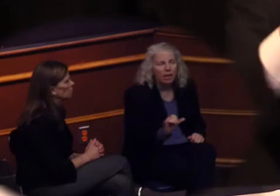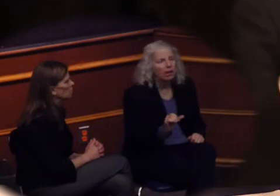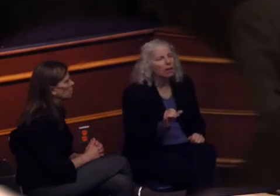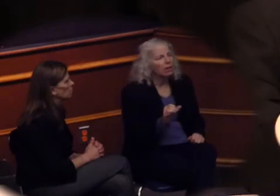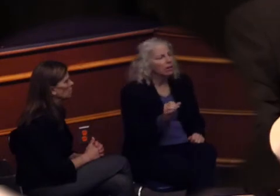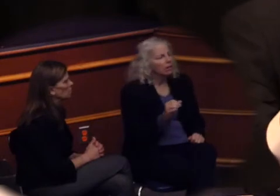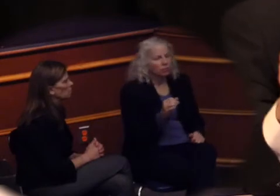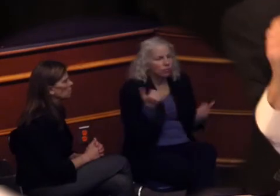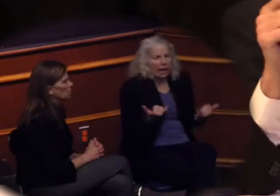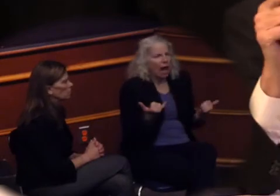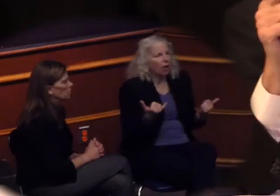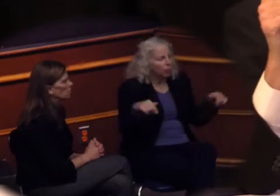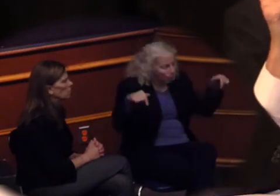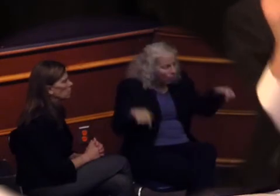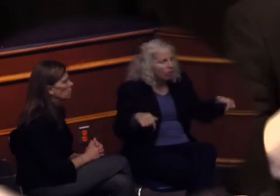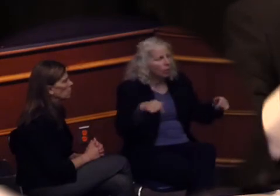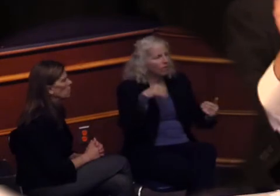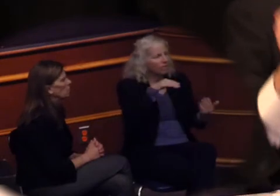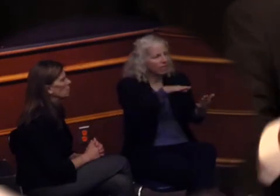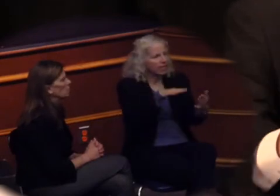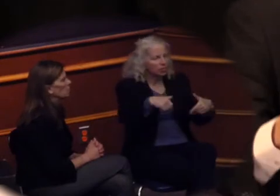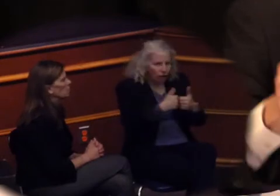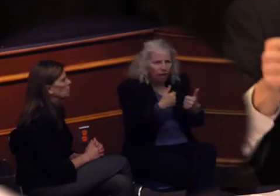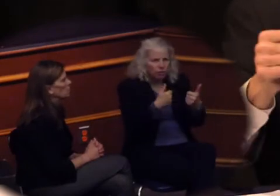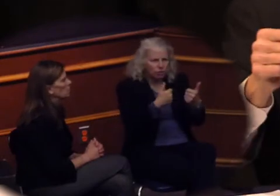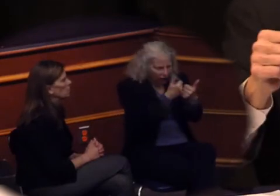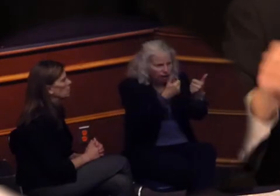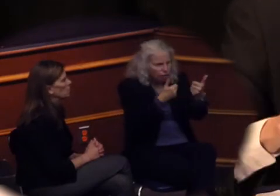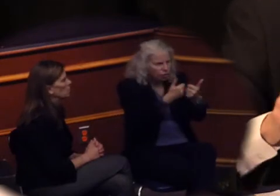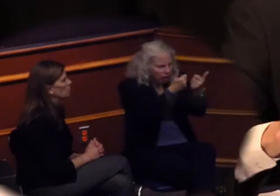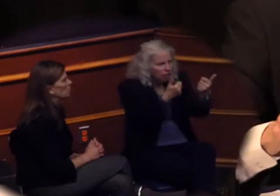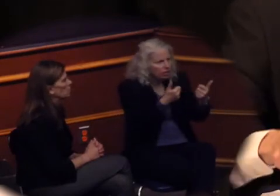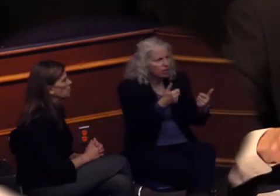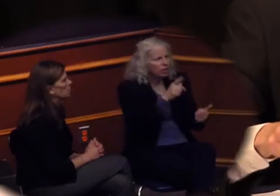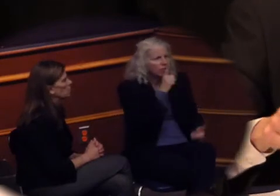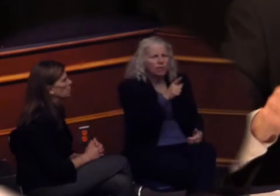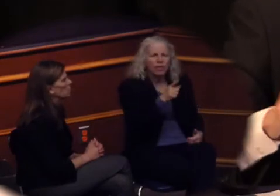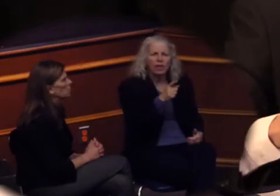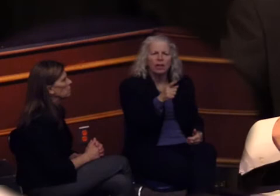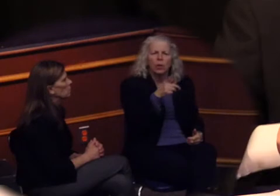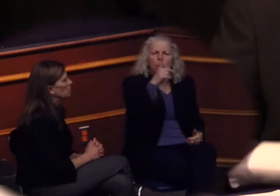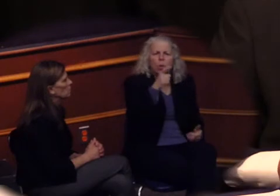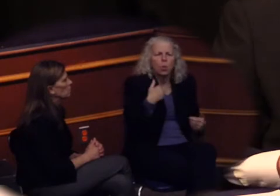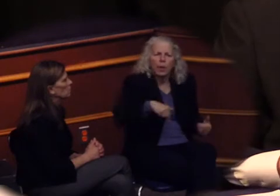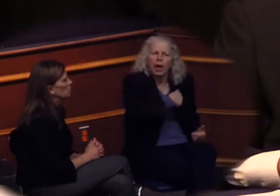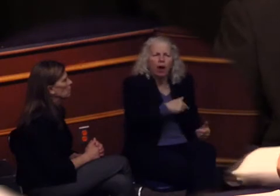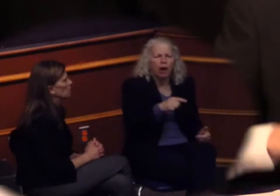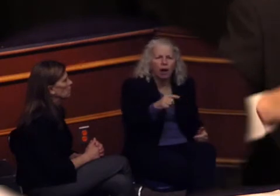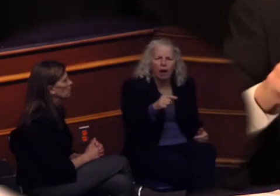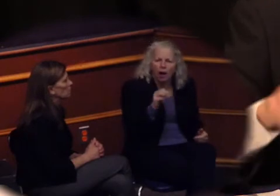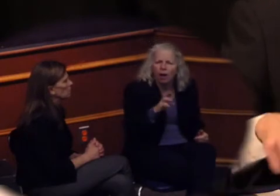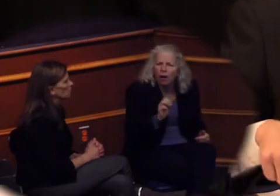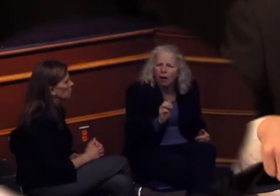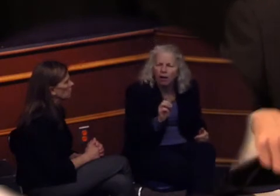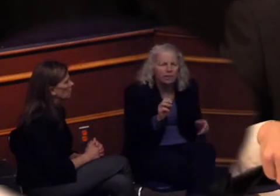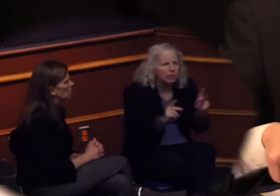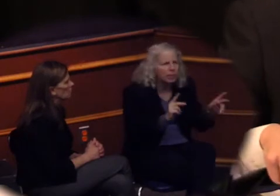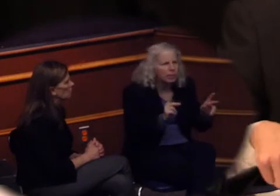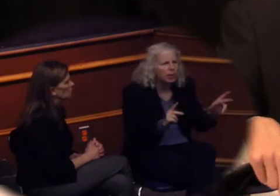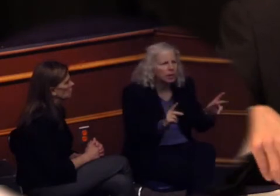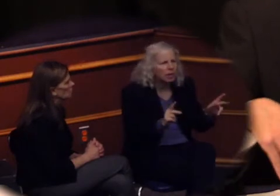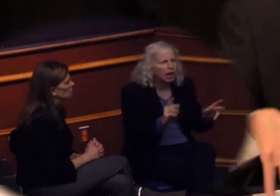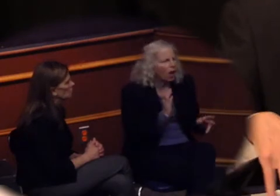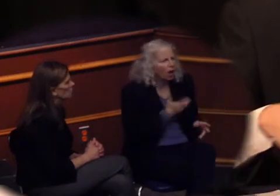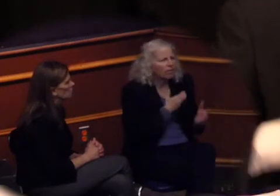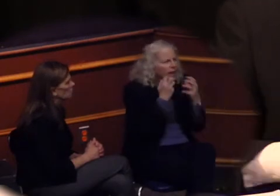is, right now, we are facing challenge after challenge that goes to the heart of who we are as a people and what our values are. This is a nation built